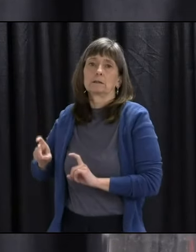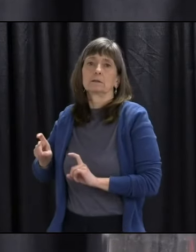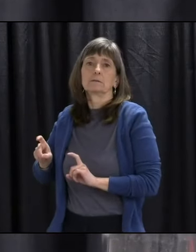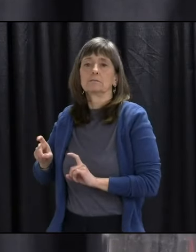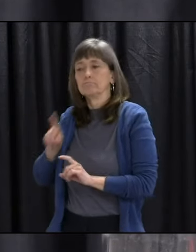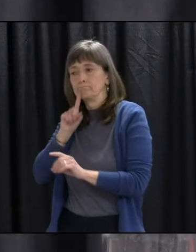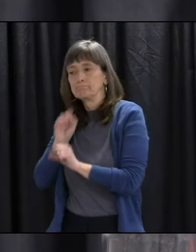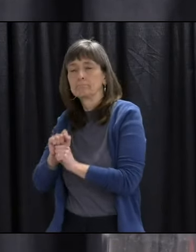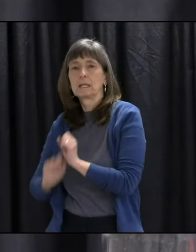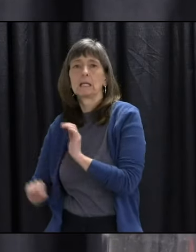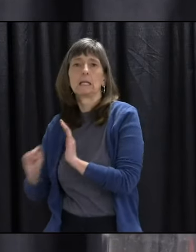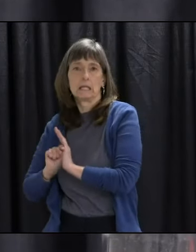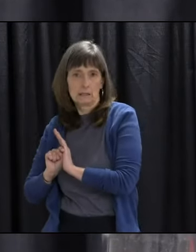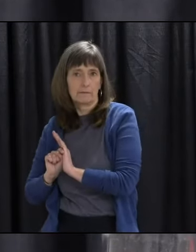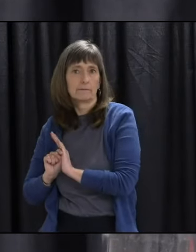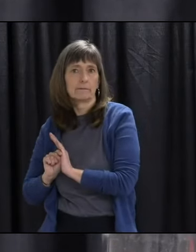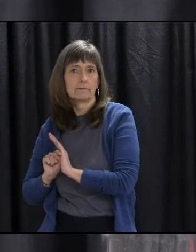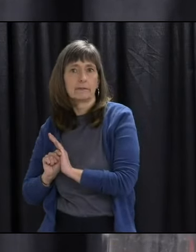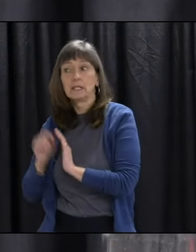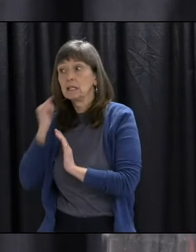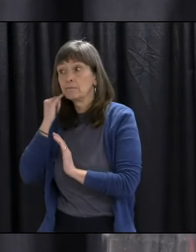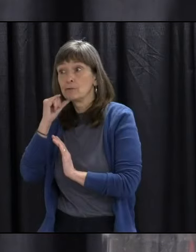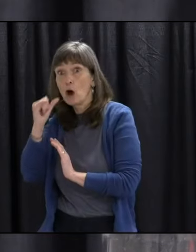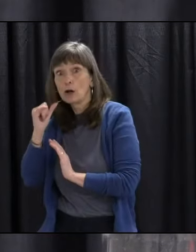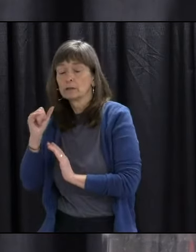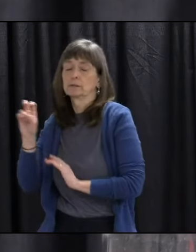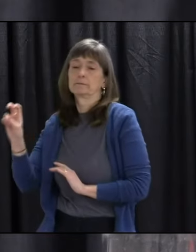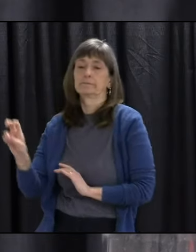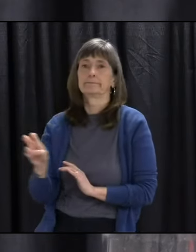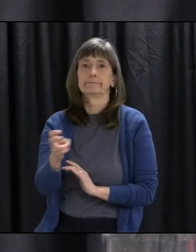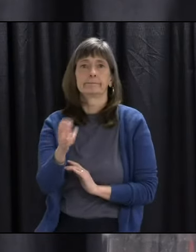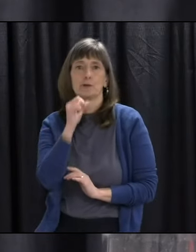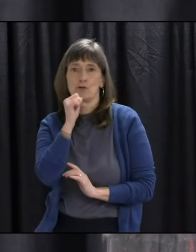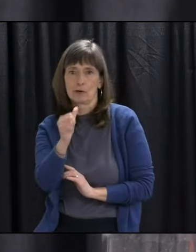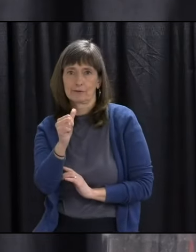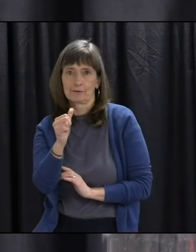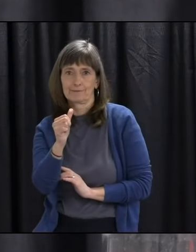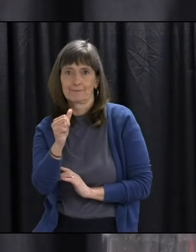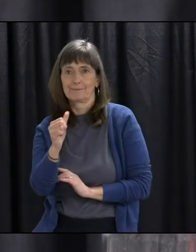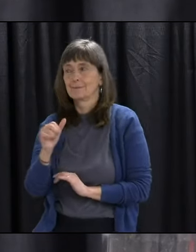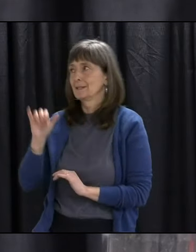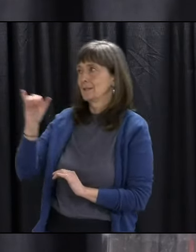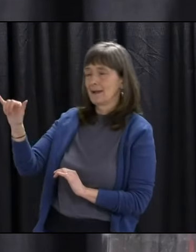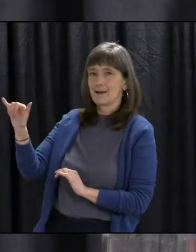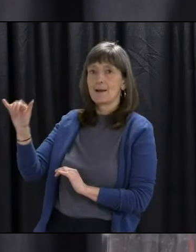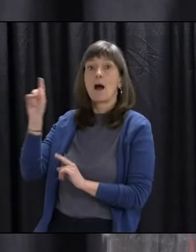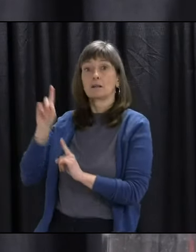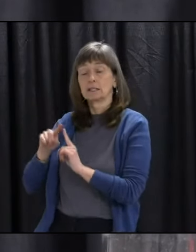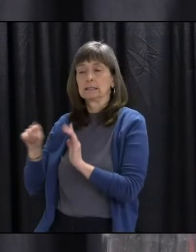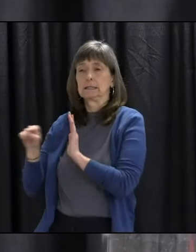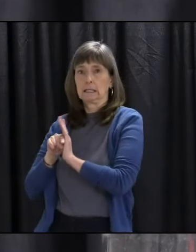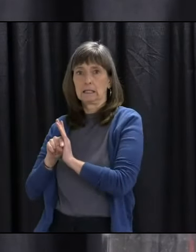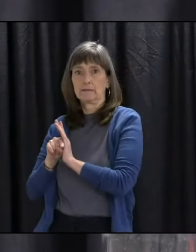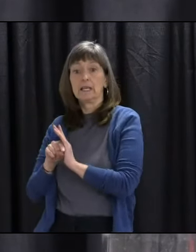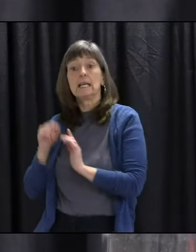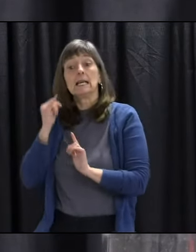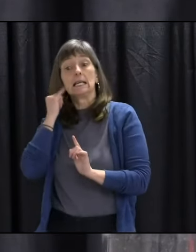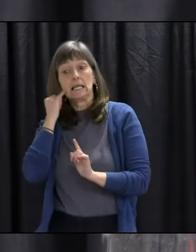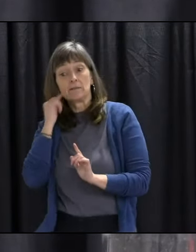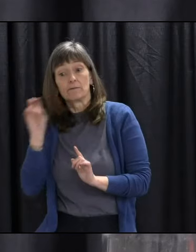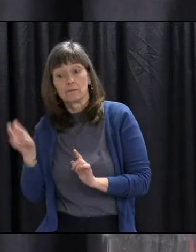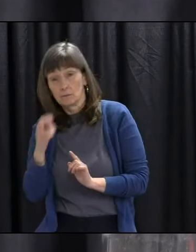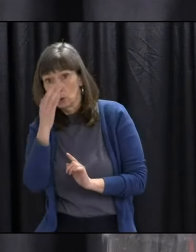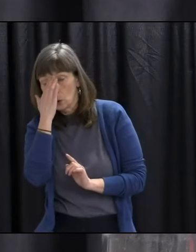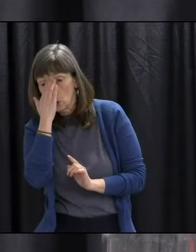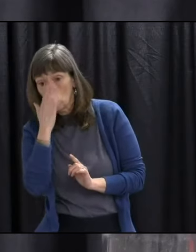go. And in addition to that, the homes have agreed to take them, to isolate them, physical distance them for a 14-day